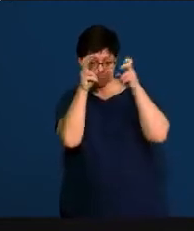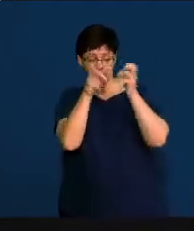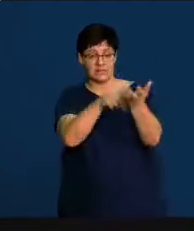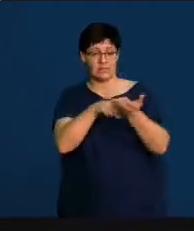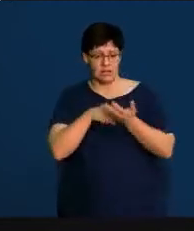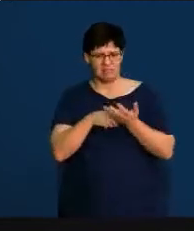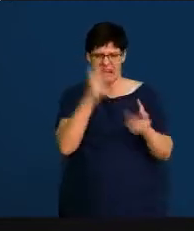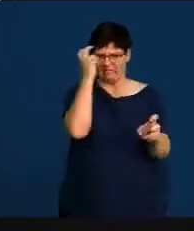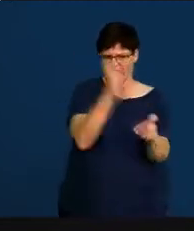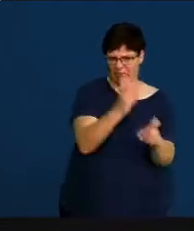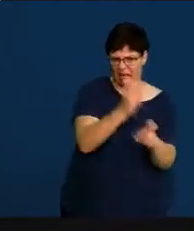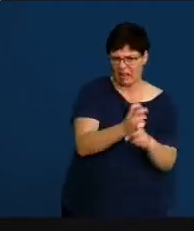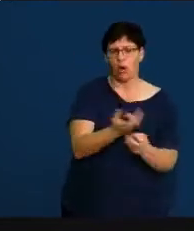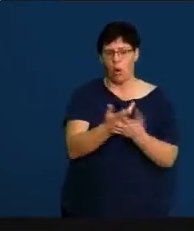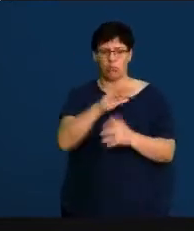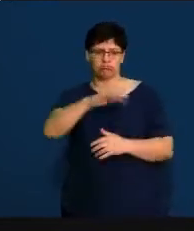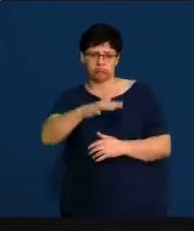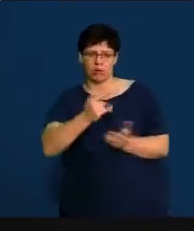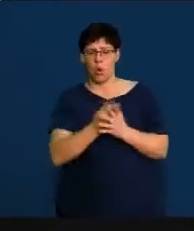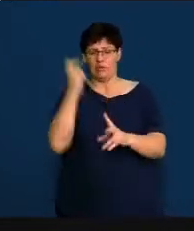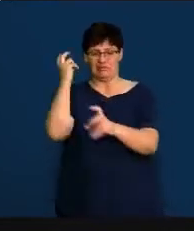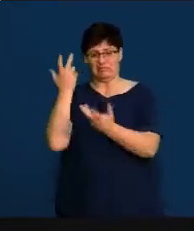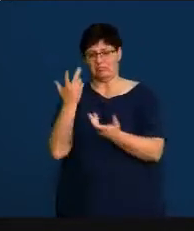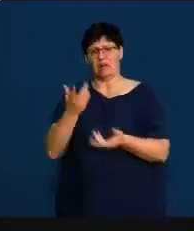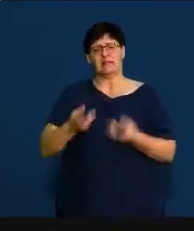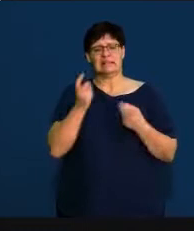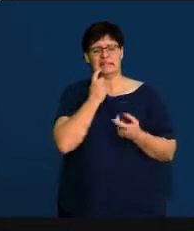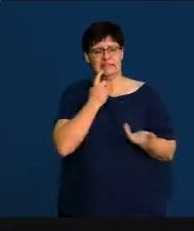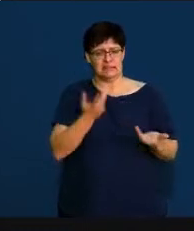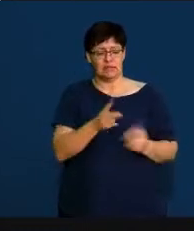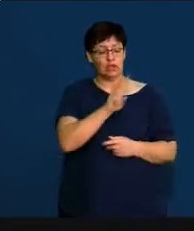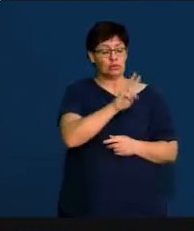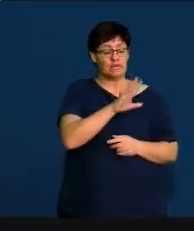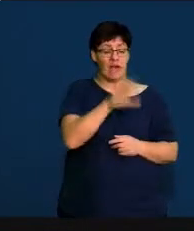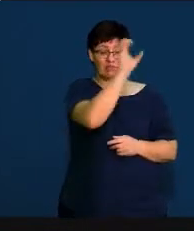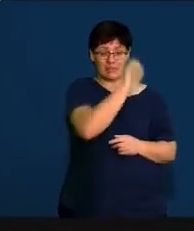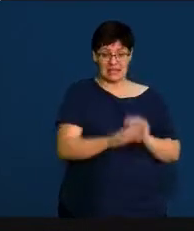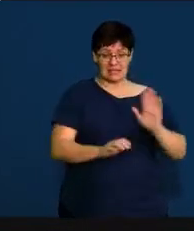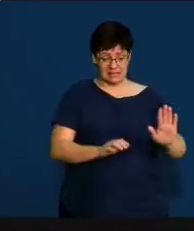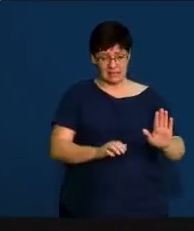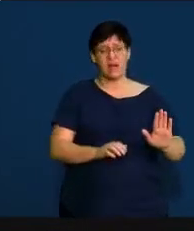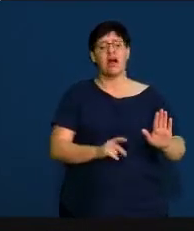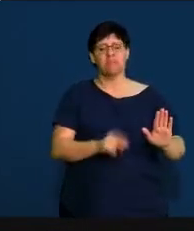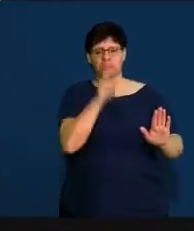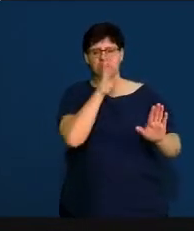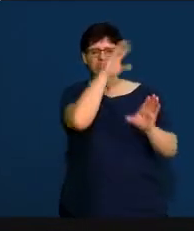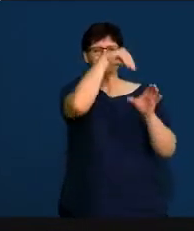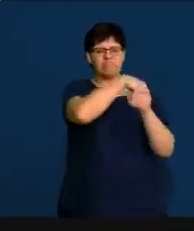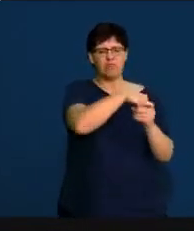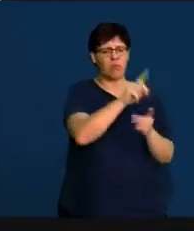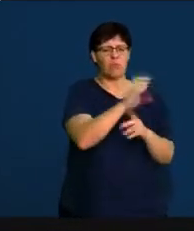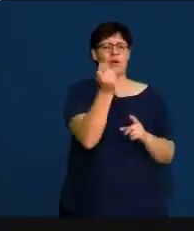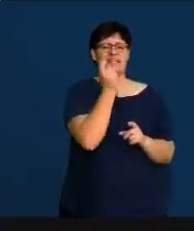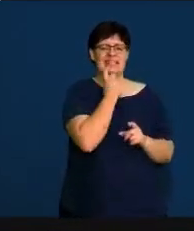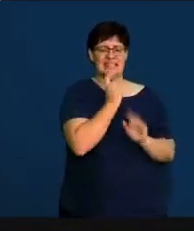How difficult is this examination? Let's look at it closely. 25% of all questions are located in the